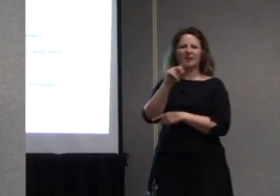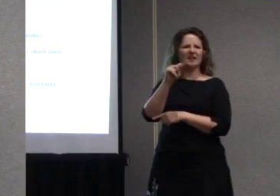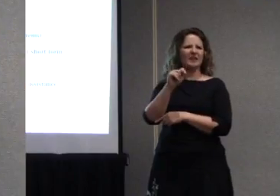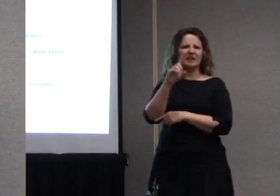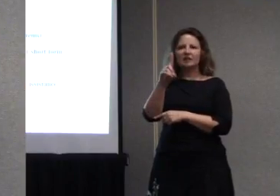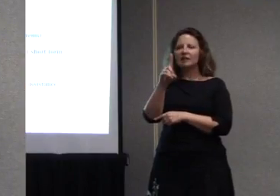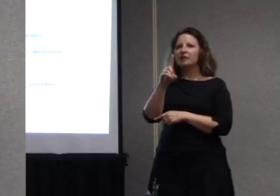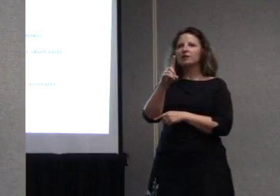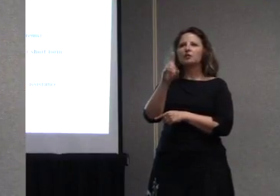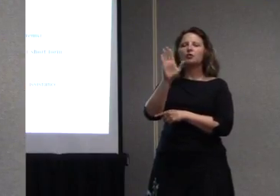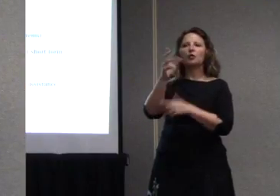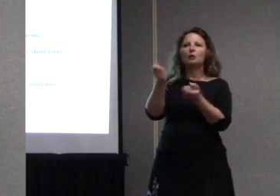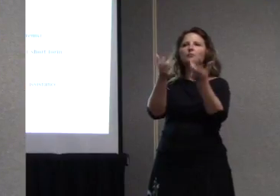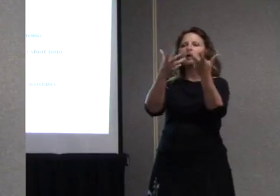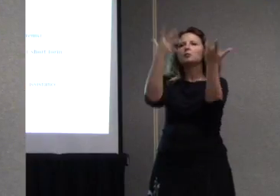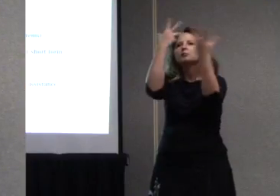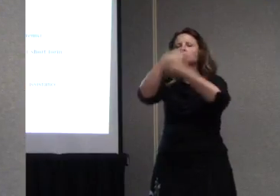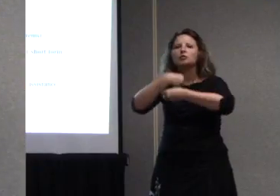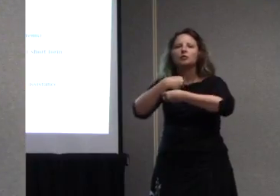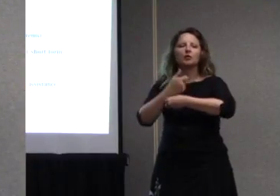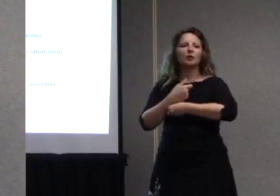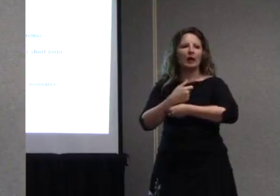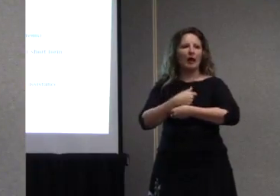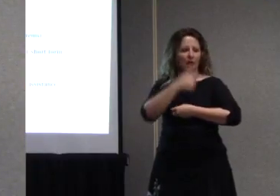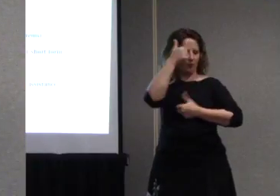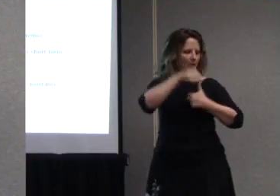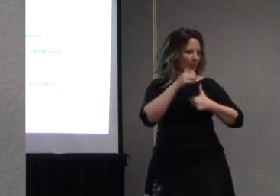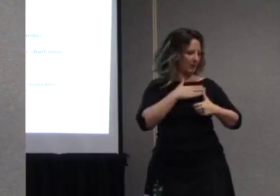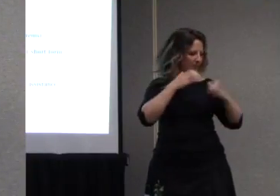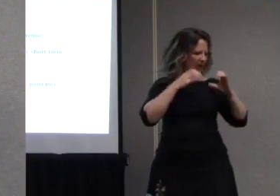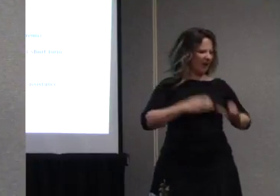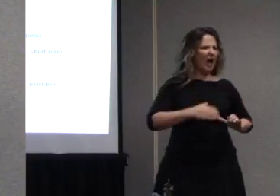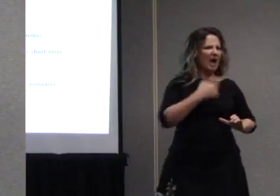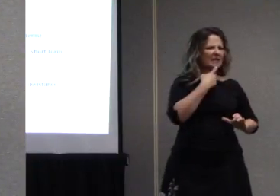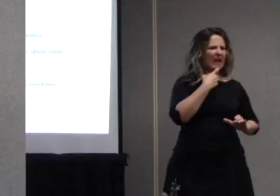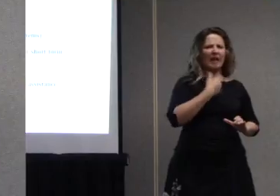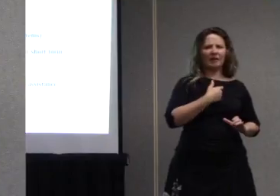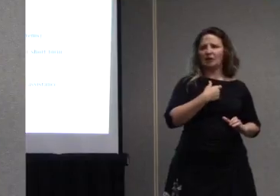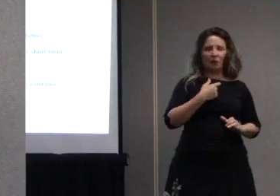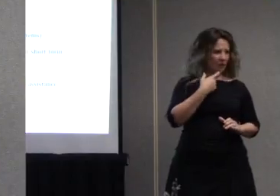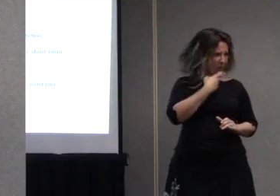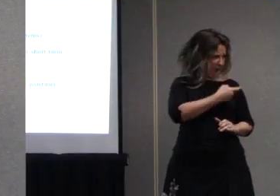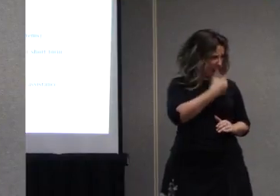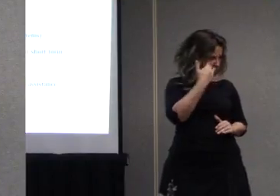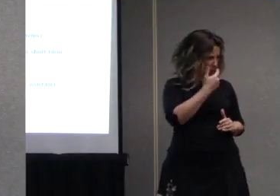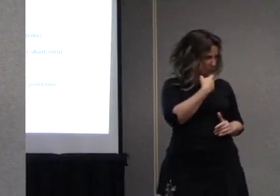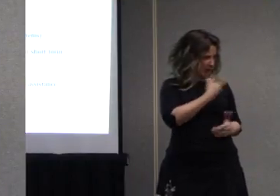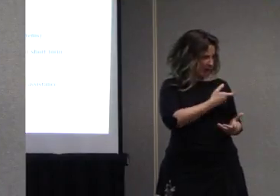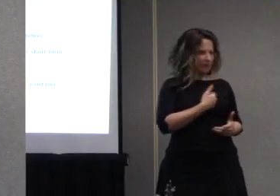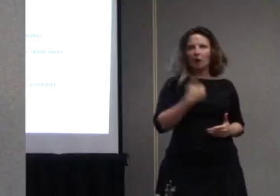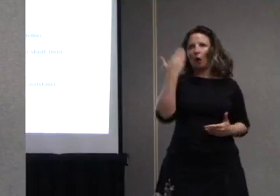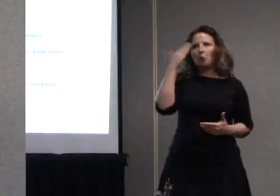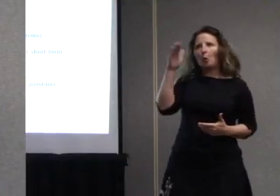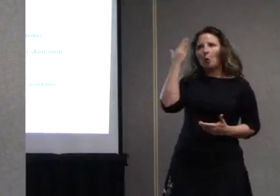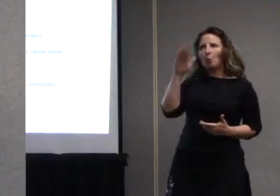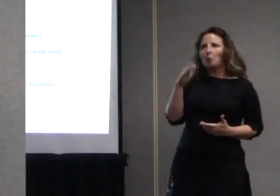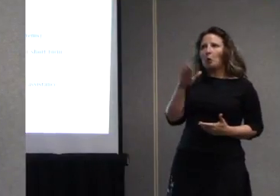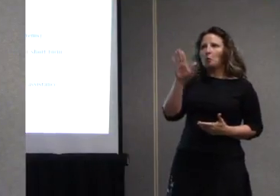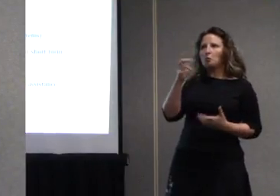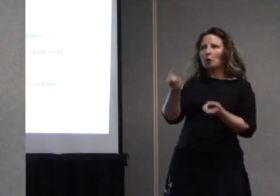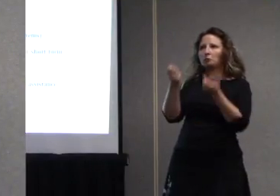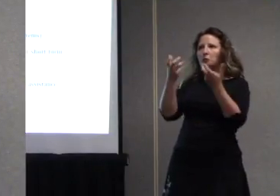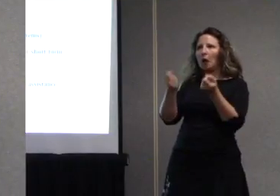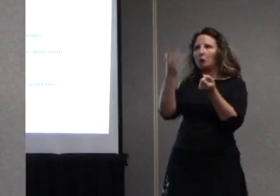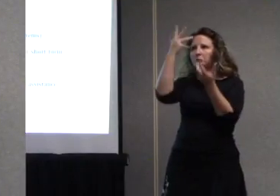NTD, beautiful sign language. And so I remember asking the client, I said, what did he say? He said, I don't know, pretty science. I don't know what it